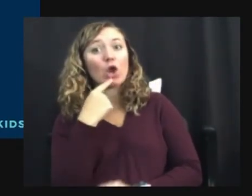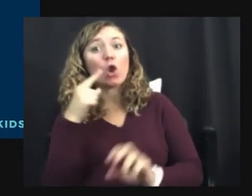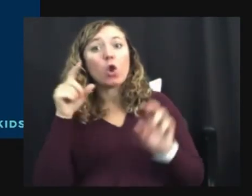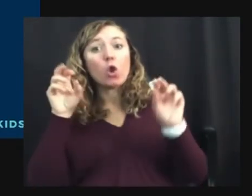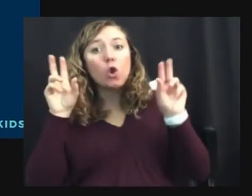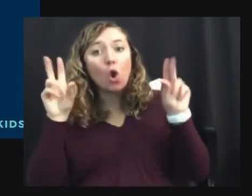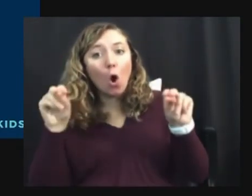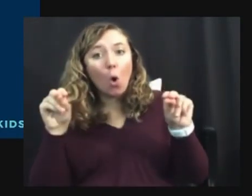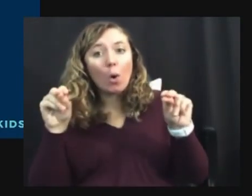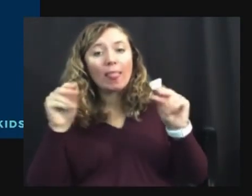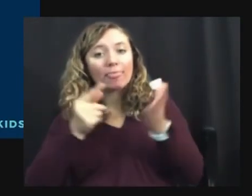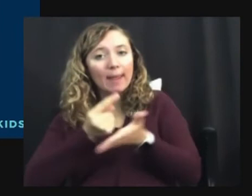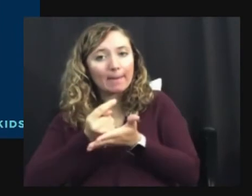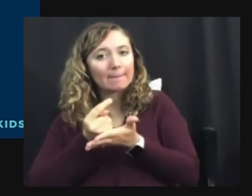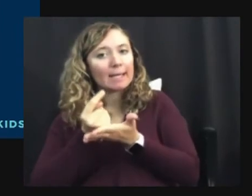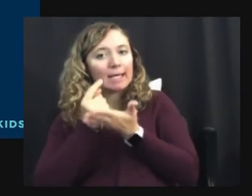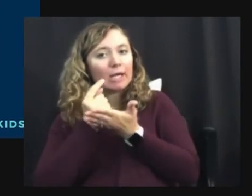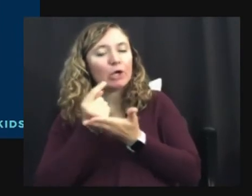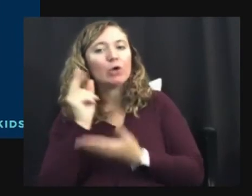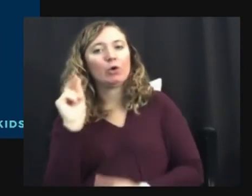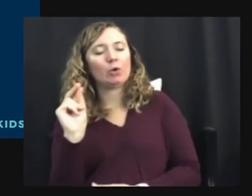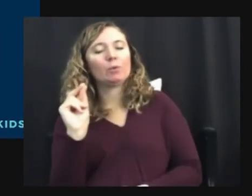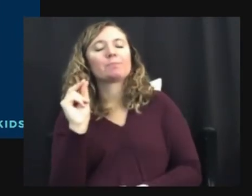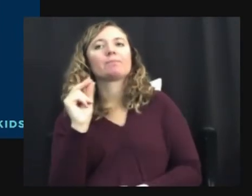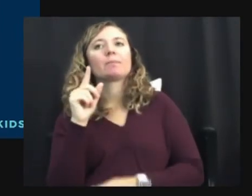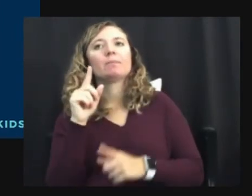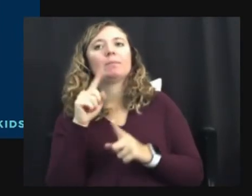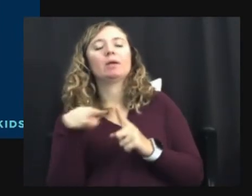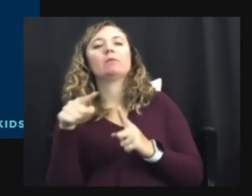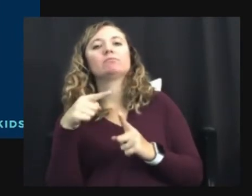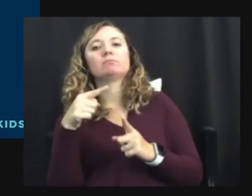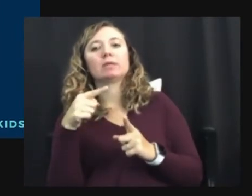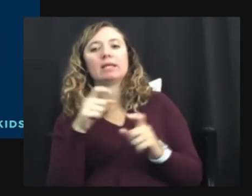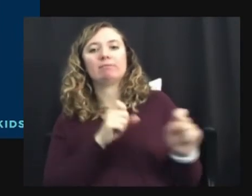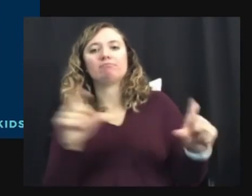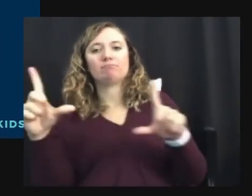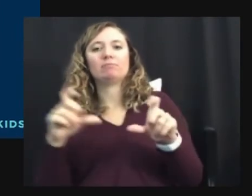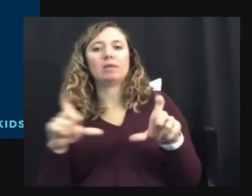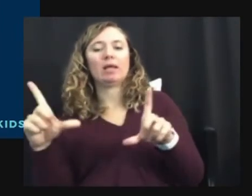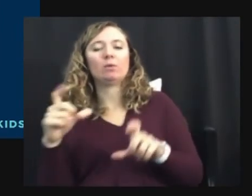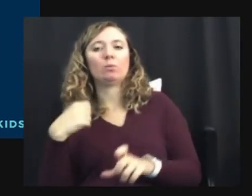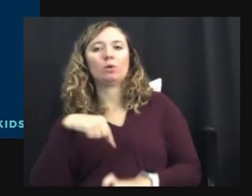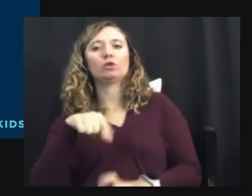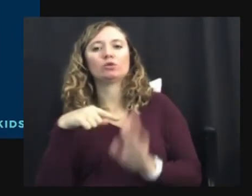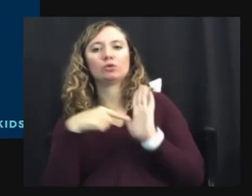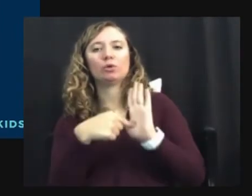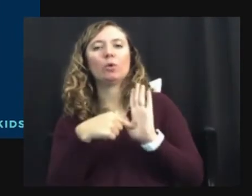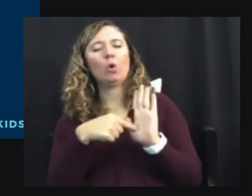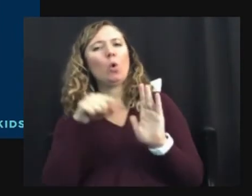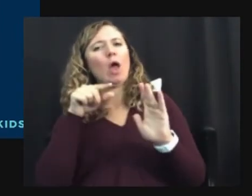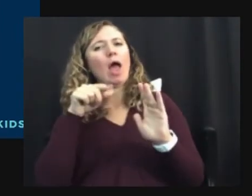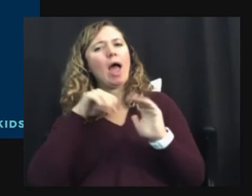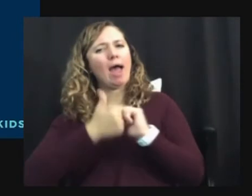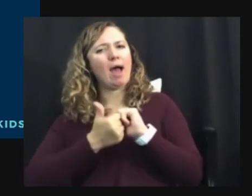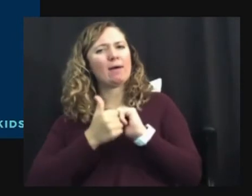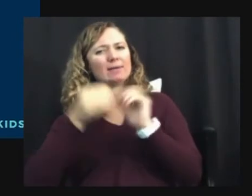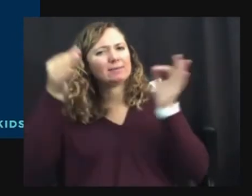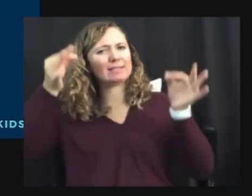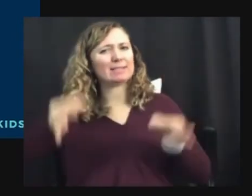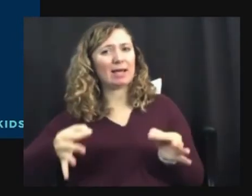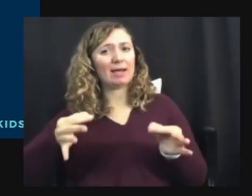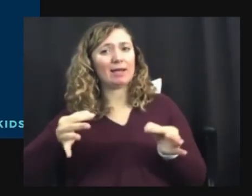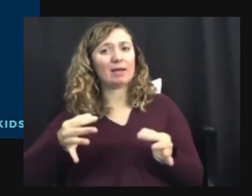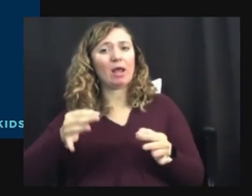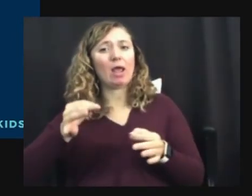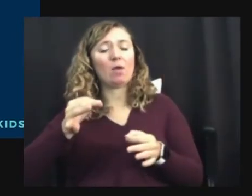have coming up, how to kind of decide when to enroll your